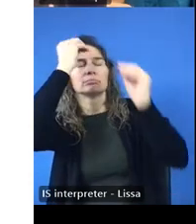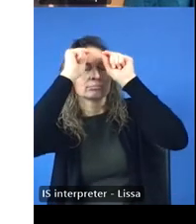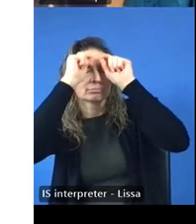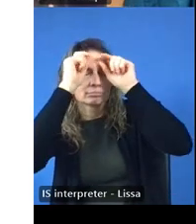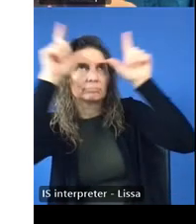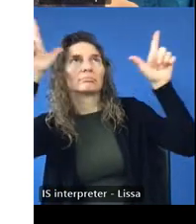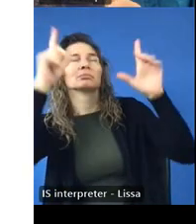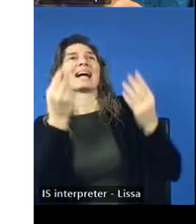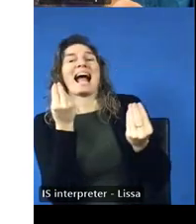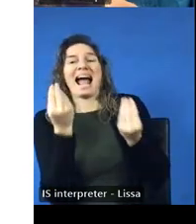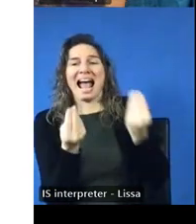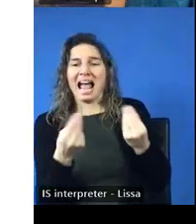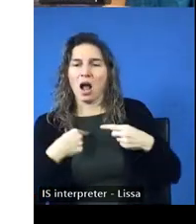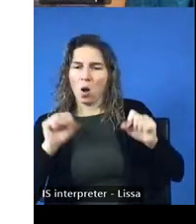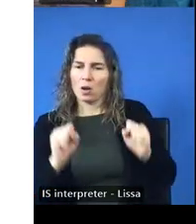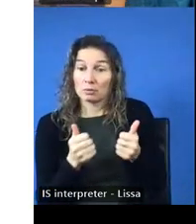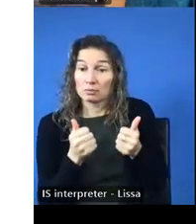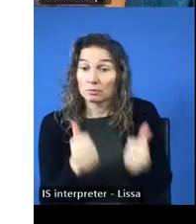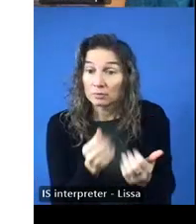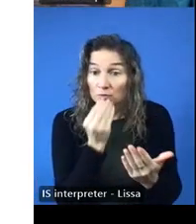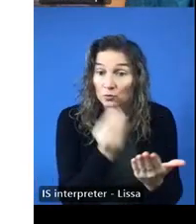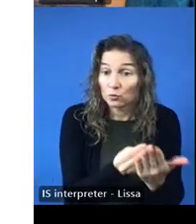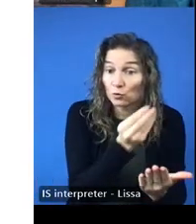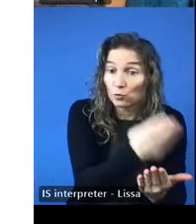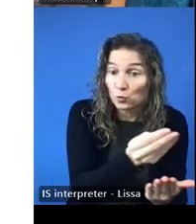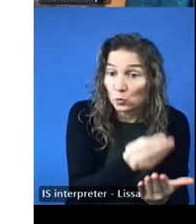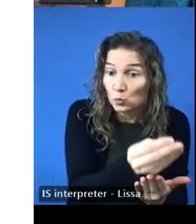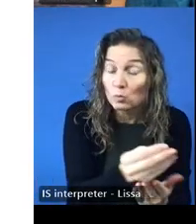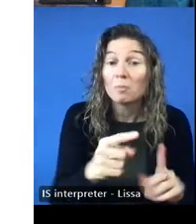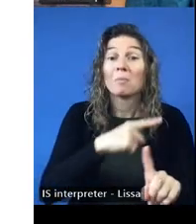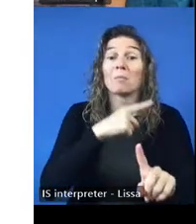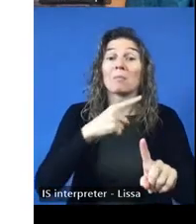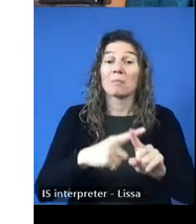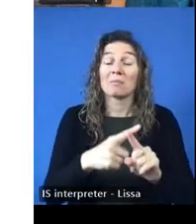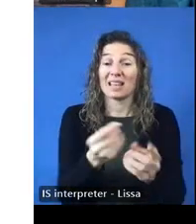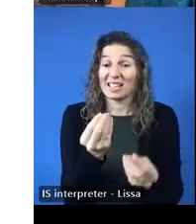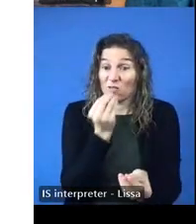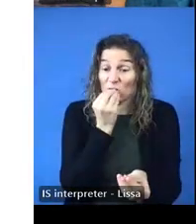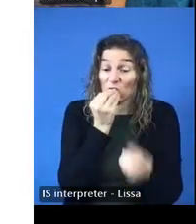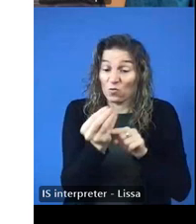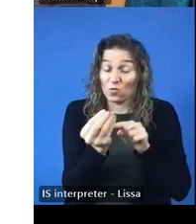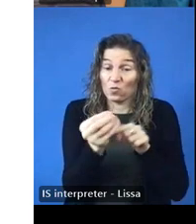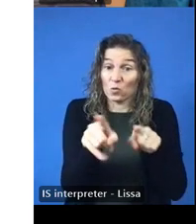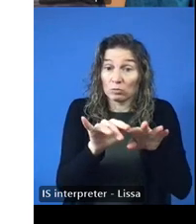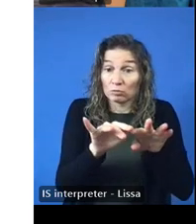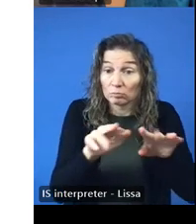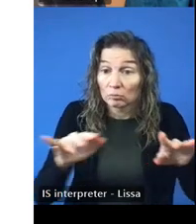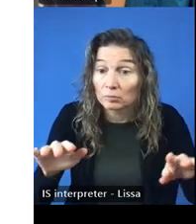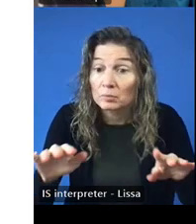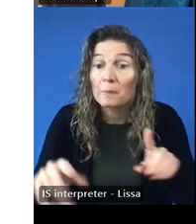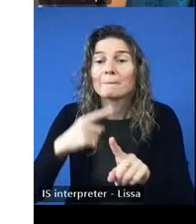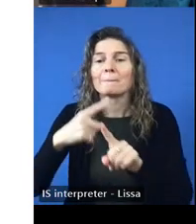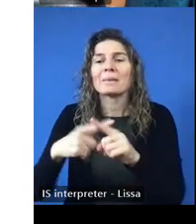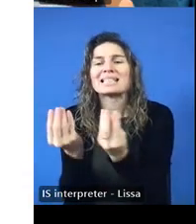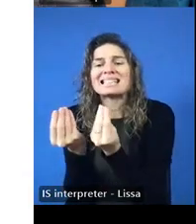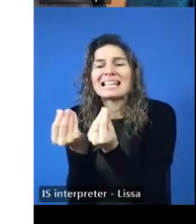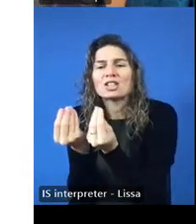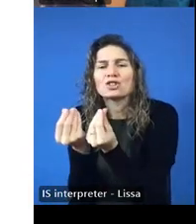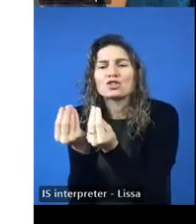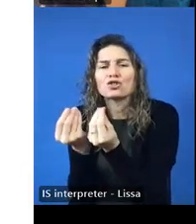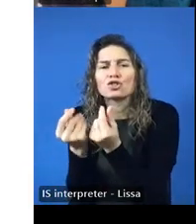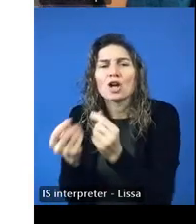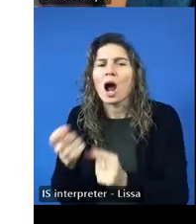responsive feeding and nutrition practices, such as diet diversity, safe positioning, and appropriate food textures.